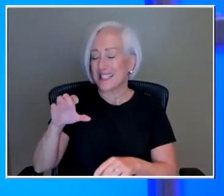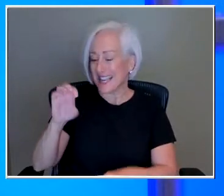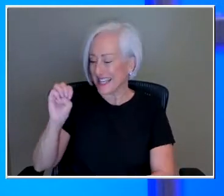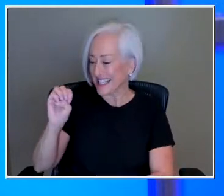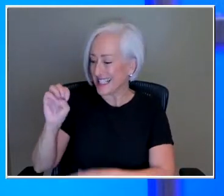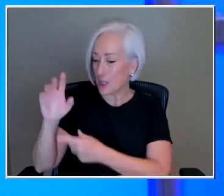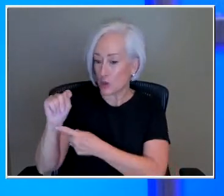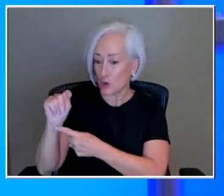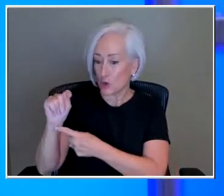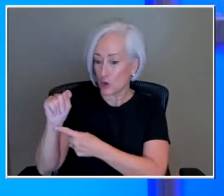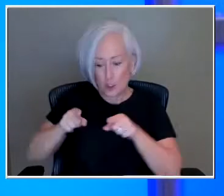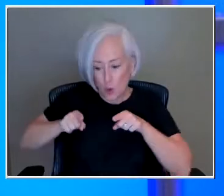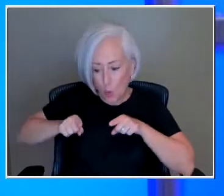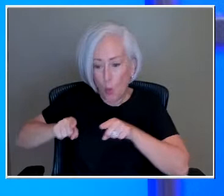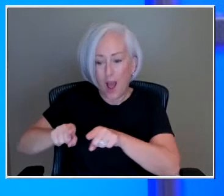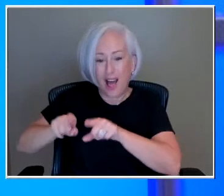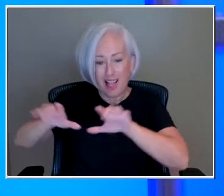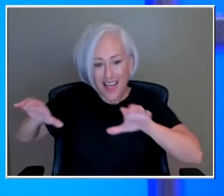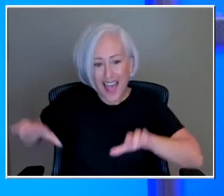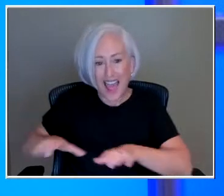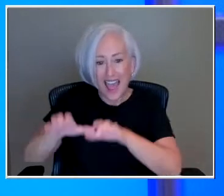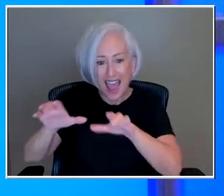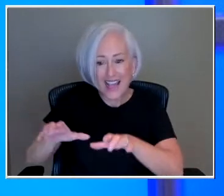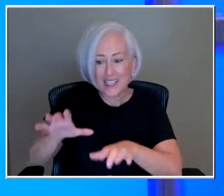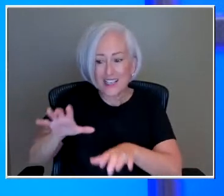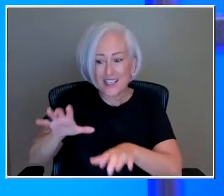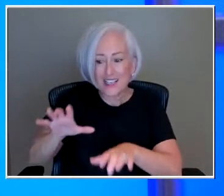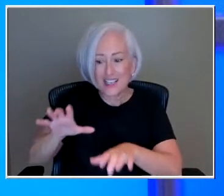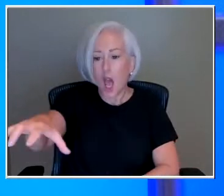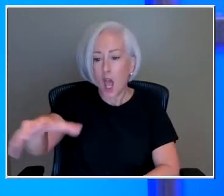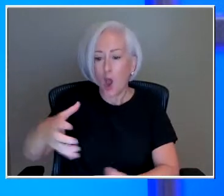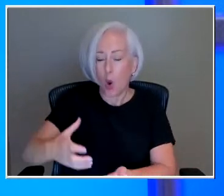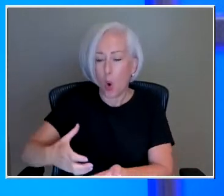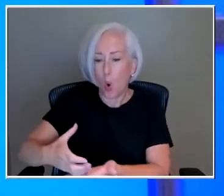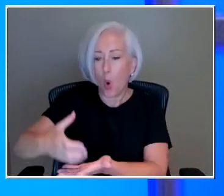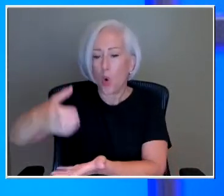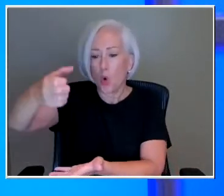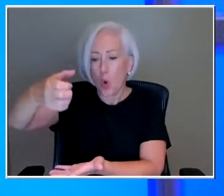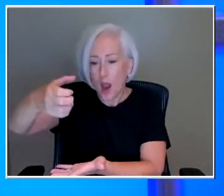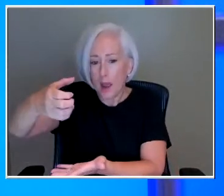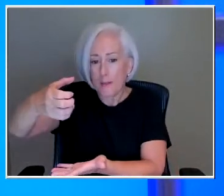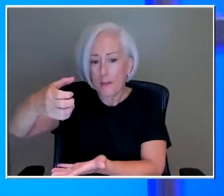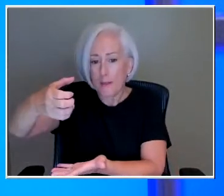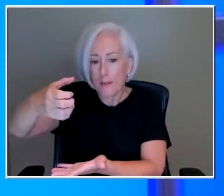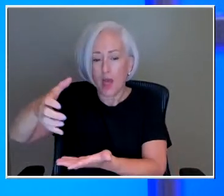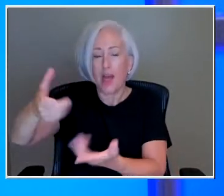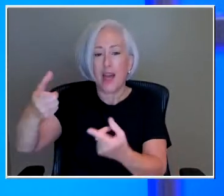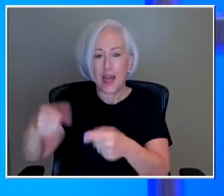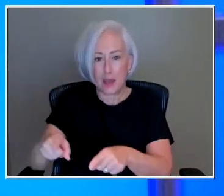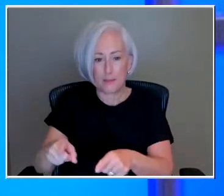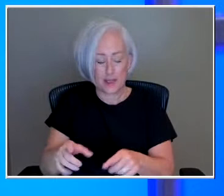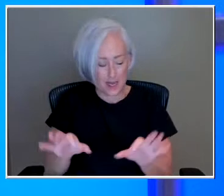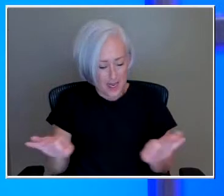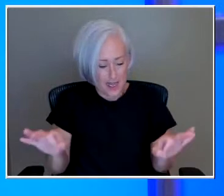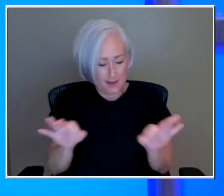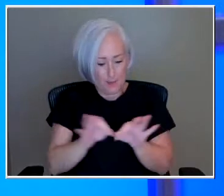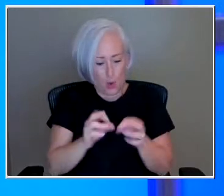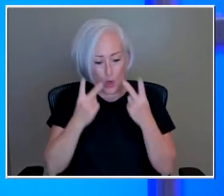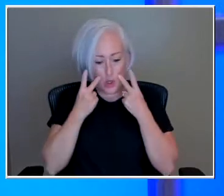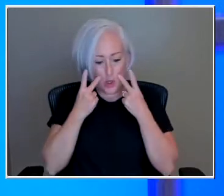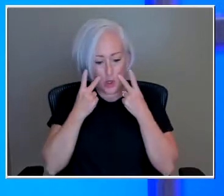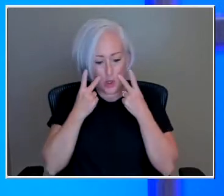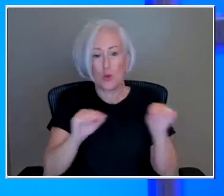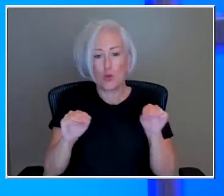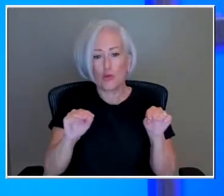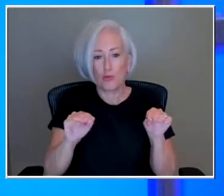hand shake. So it is really important to see a specialist, a movement disorder neurologist,